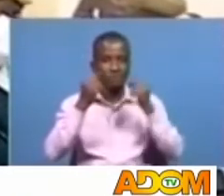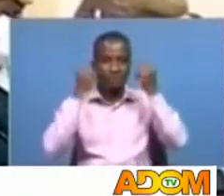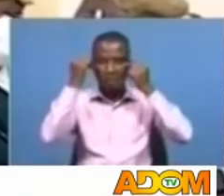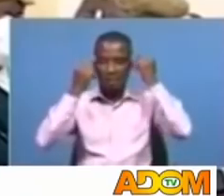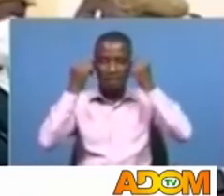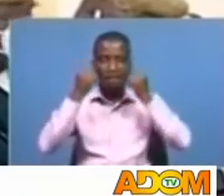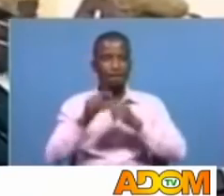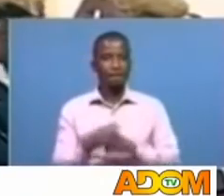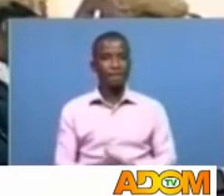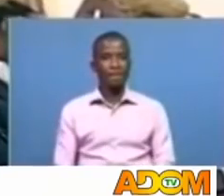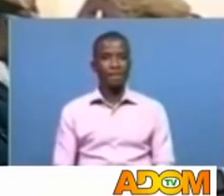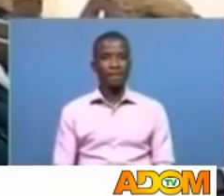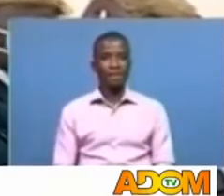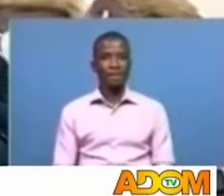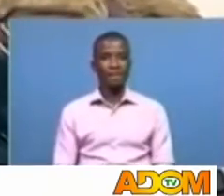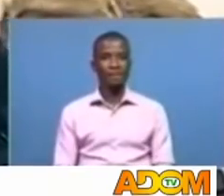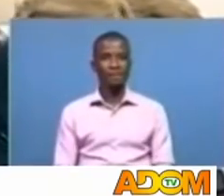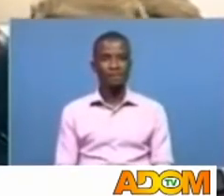lords.